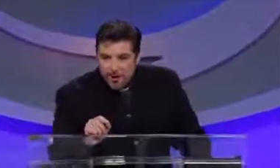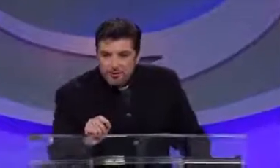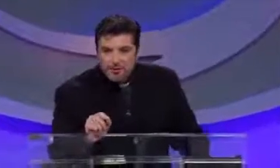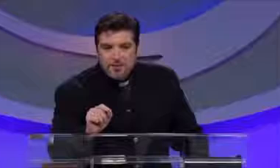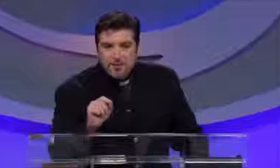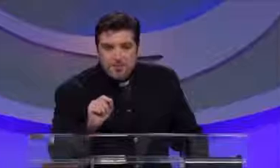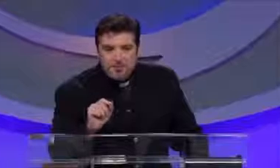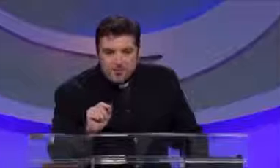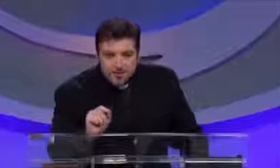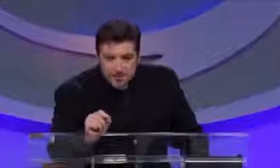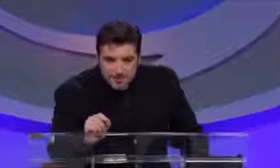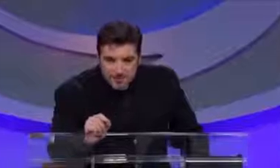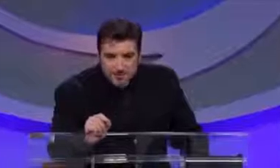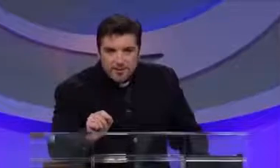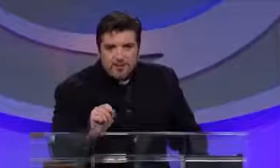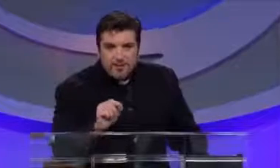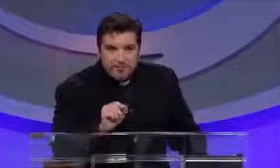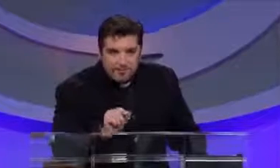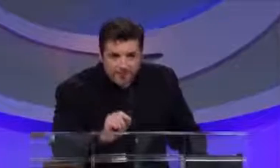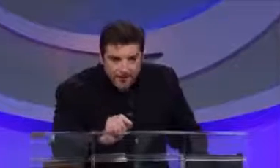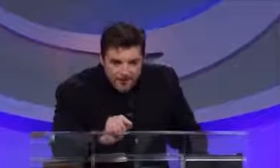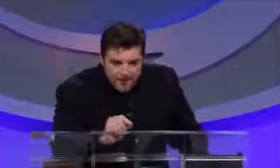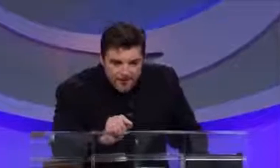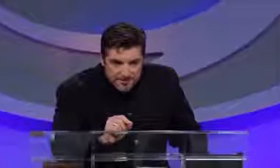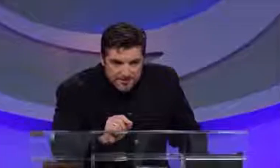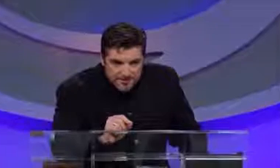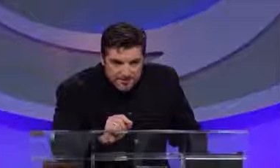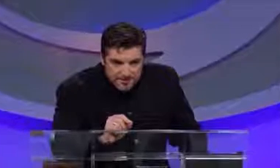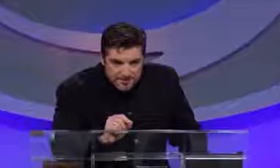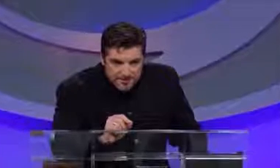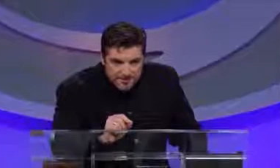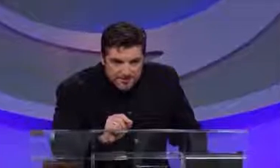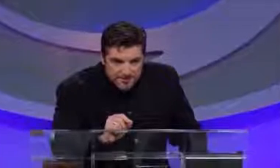the hearts of the sons to the fathers,